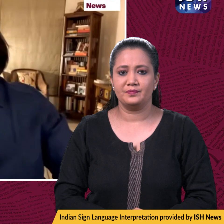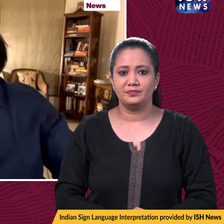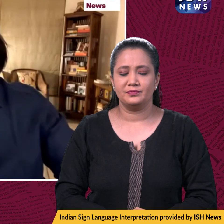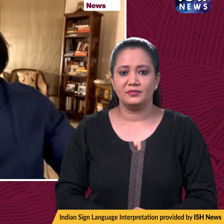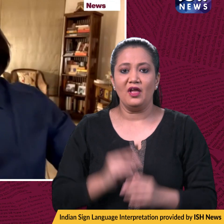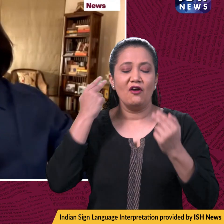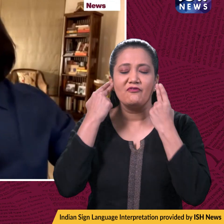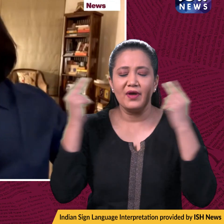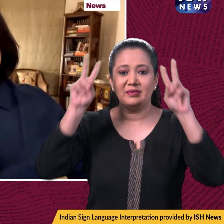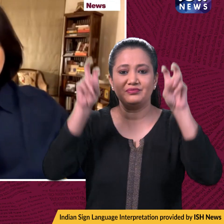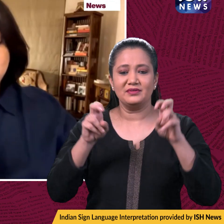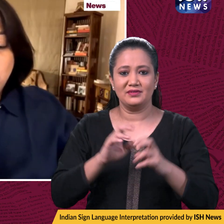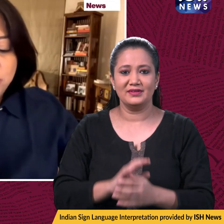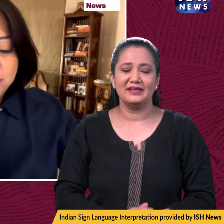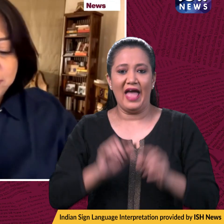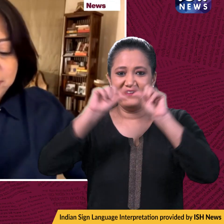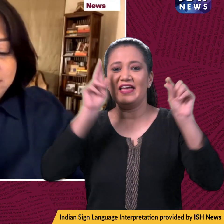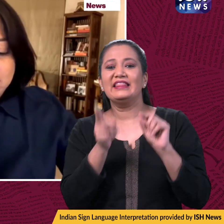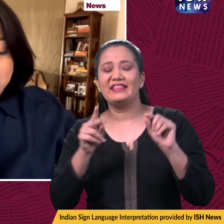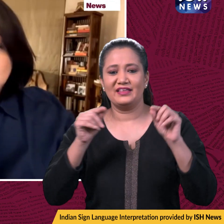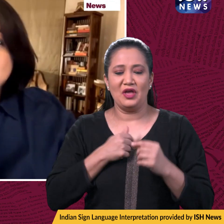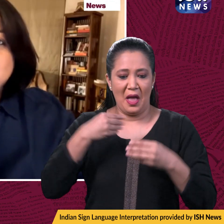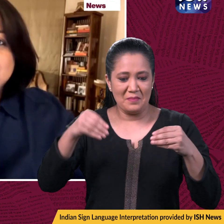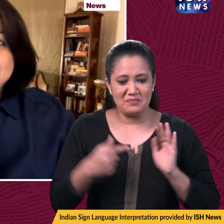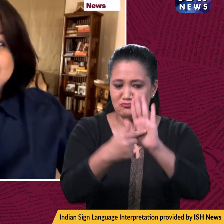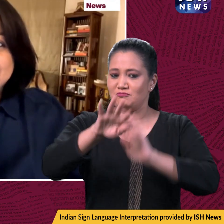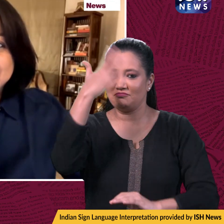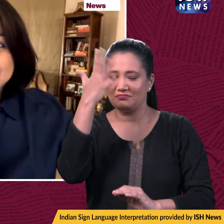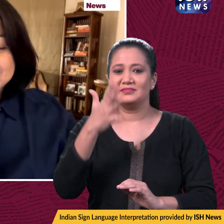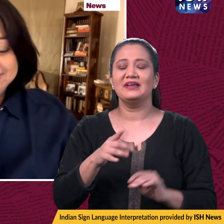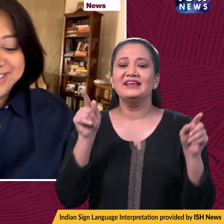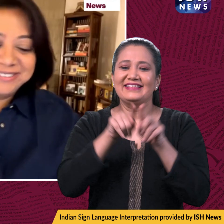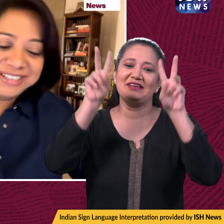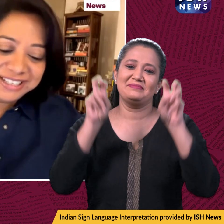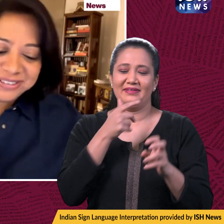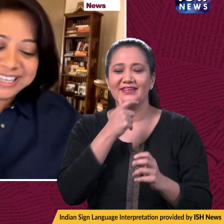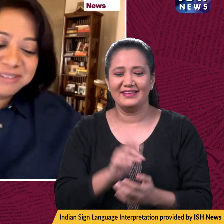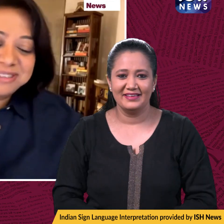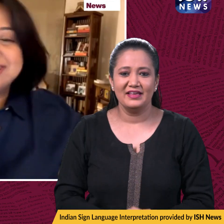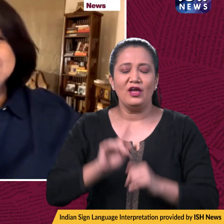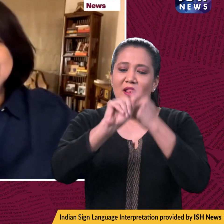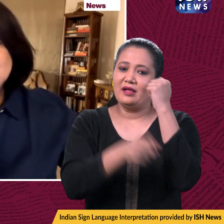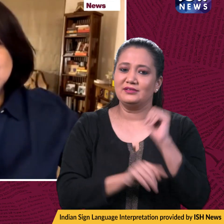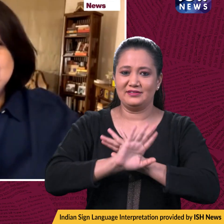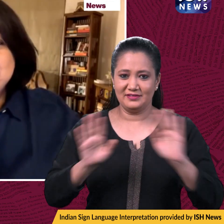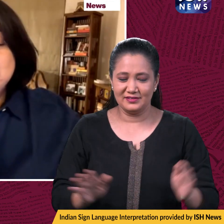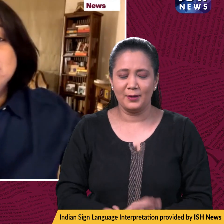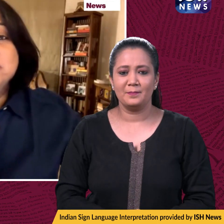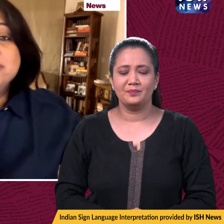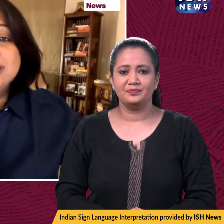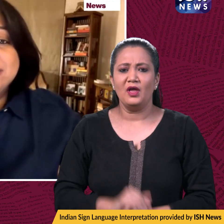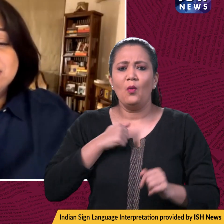to the famous sort of slogan, "Hum kagaz nahi dikhayenge." I'm going to leave you there. That brings us to the end of the